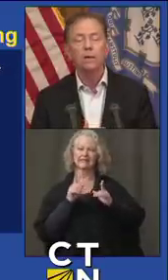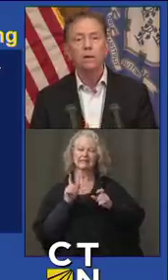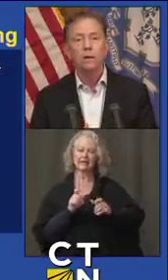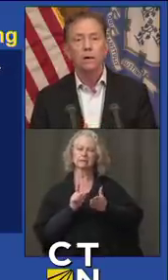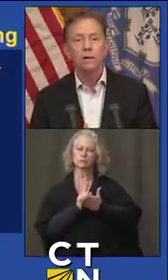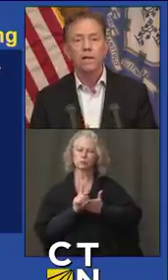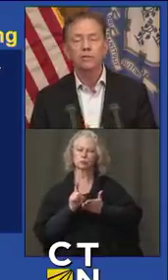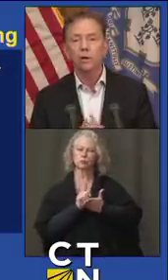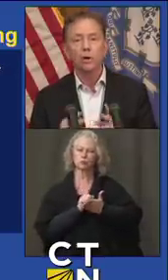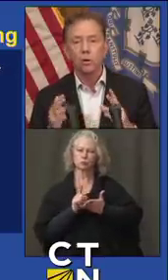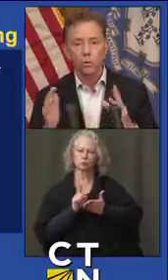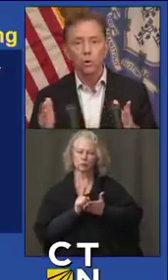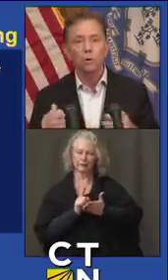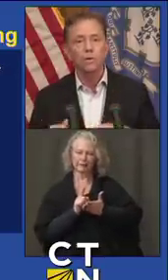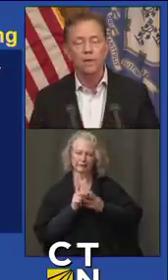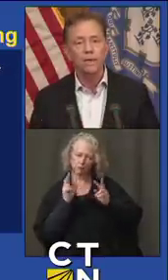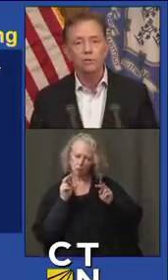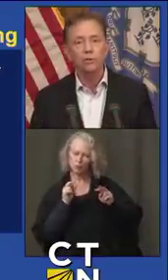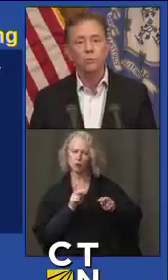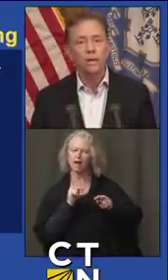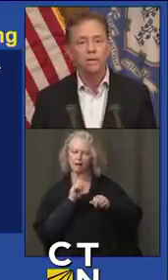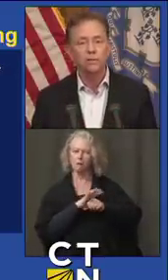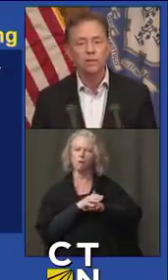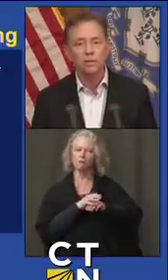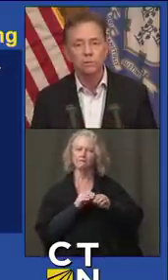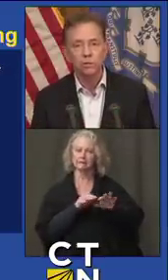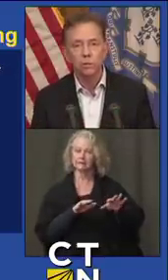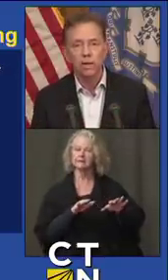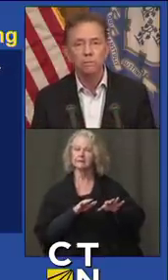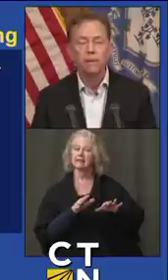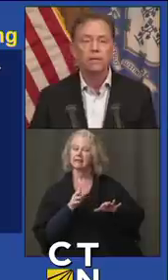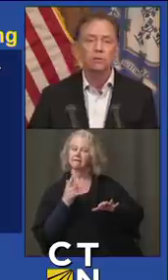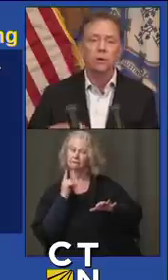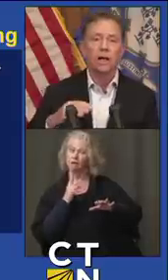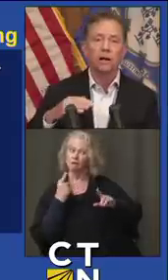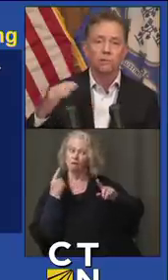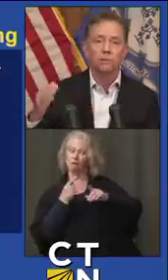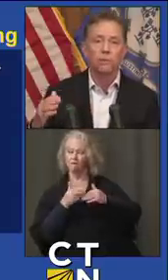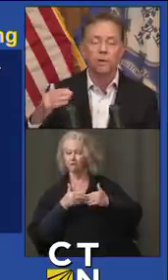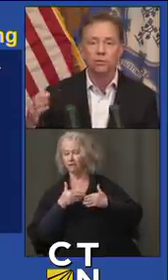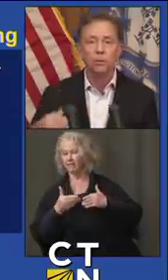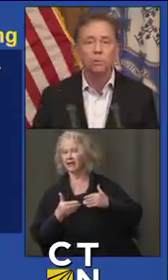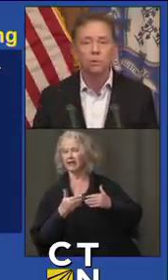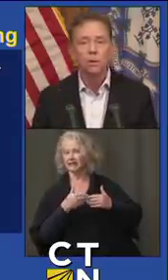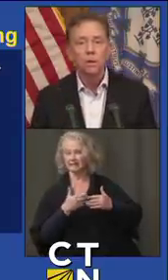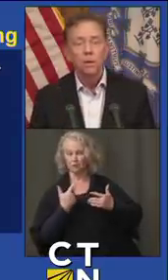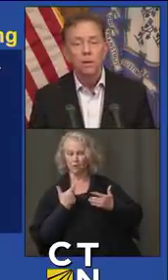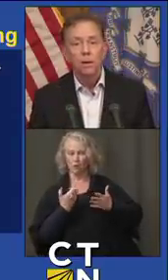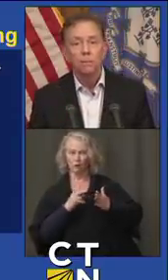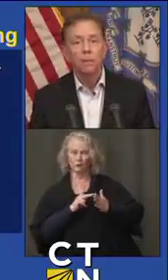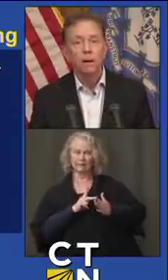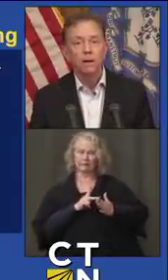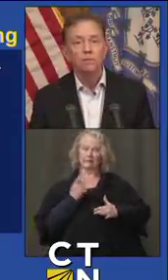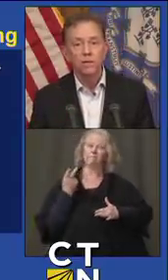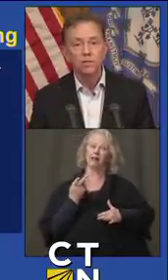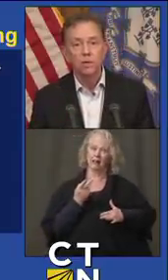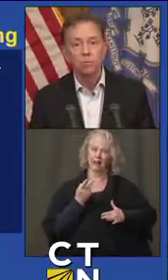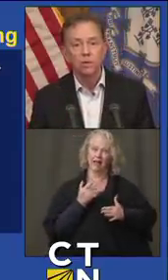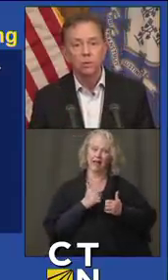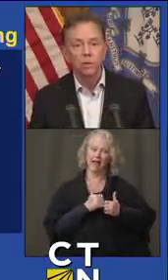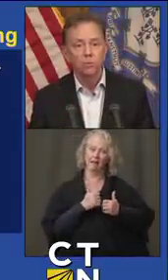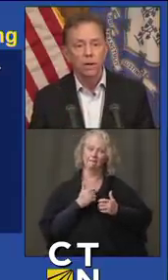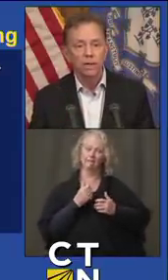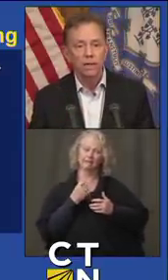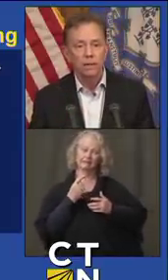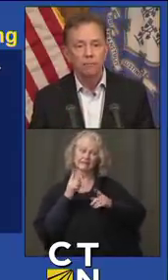week. That's our goal over the next 2 weeks. And so that means on average, we want to double the amount of testing